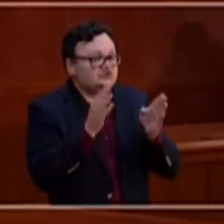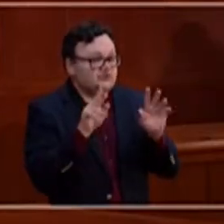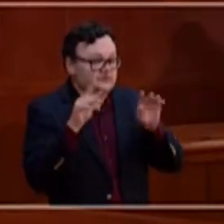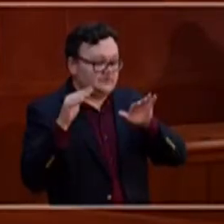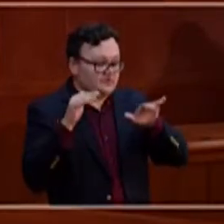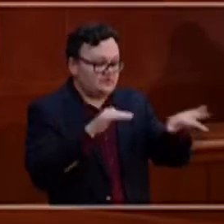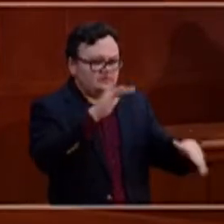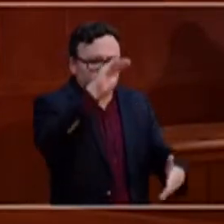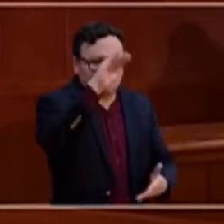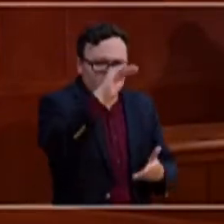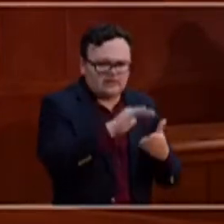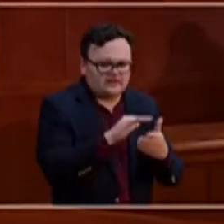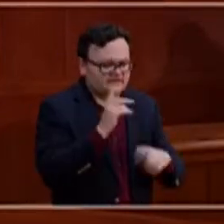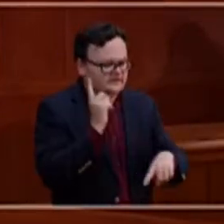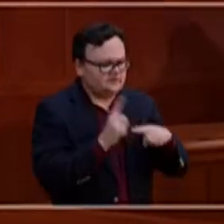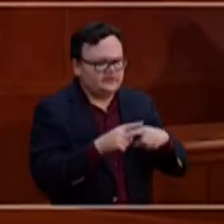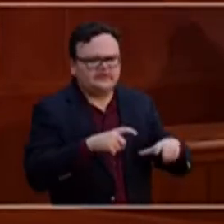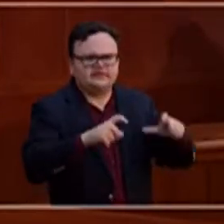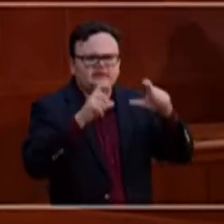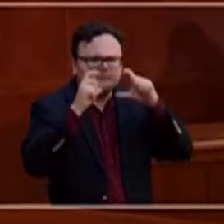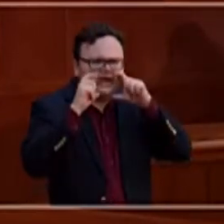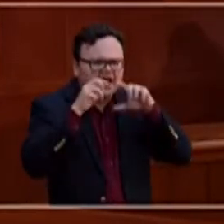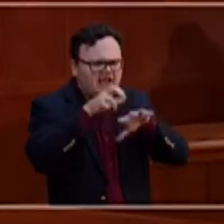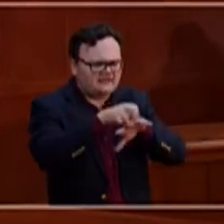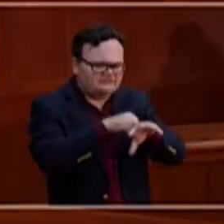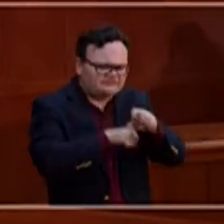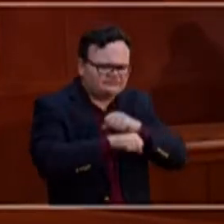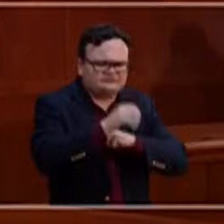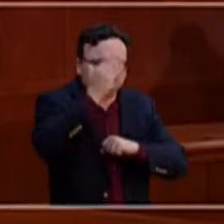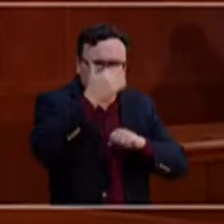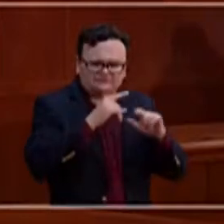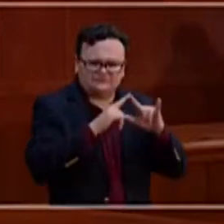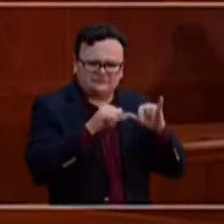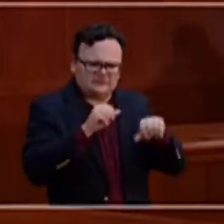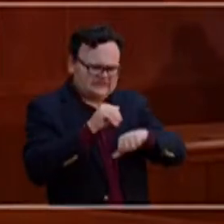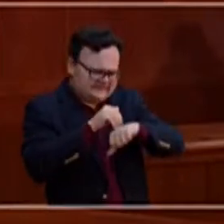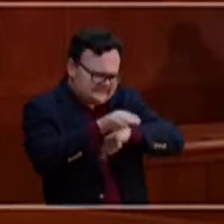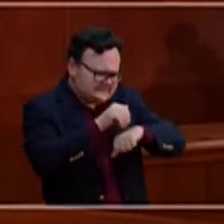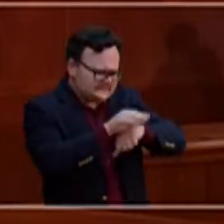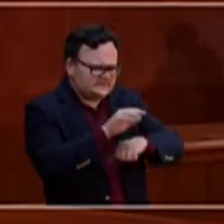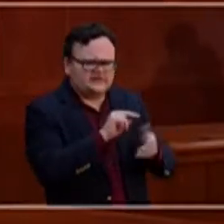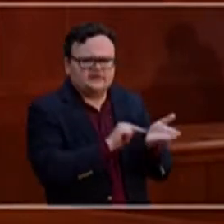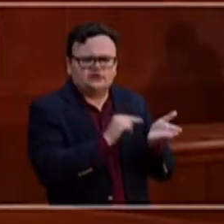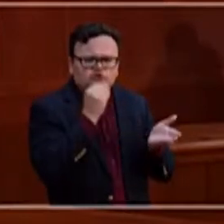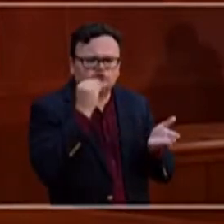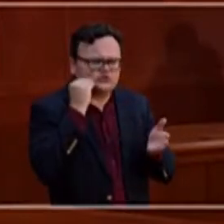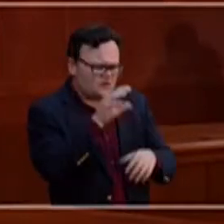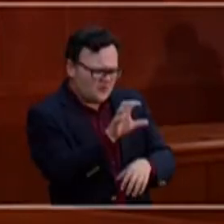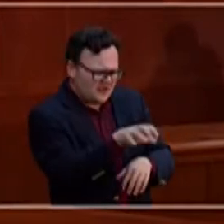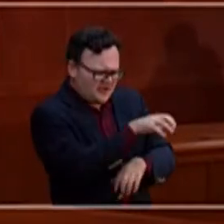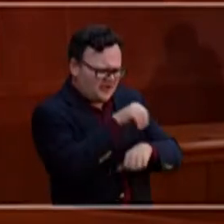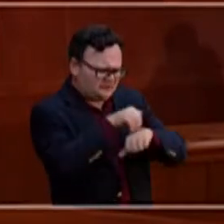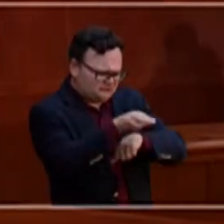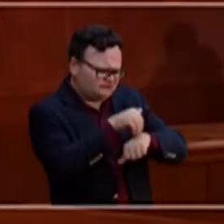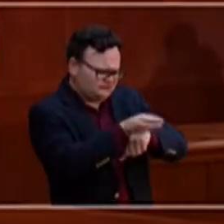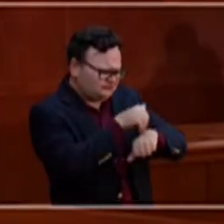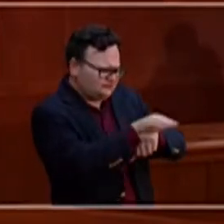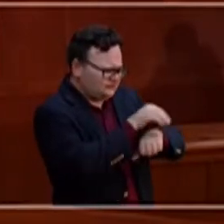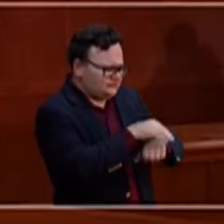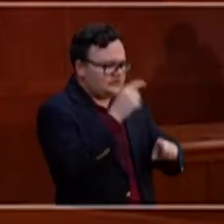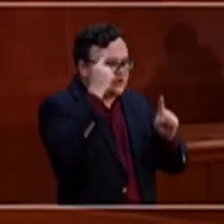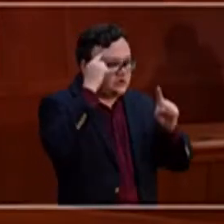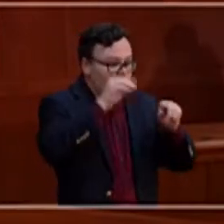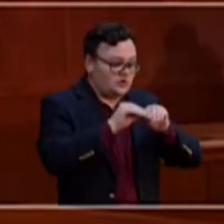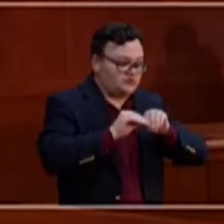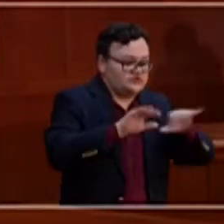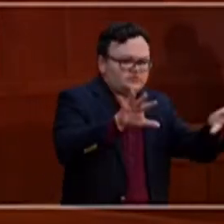sent PPE. The state has sent a massive amount of PPE to all the long-term care facilities to be able to minimize the spread inside